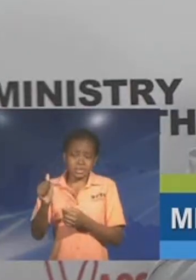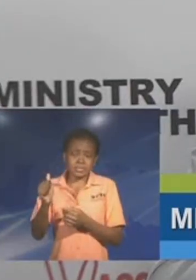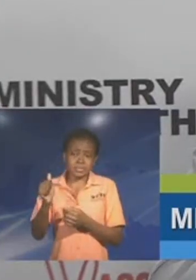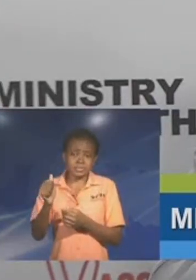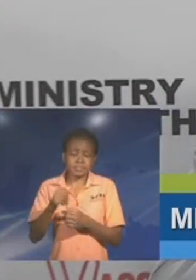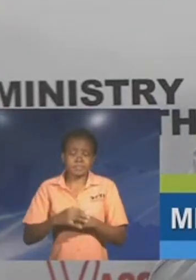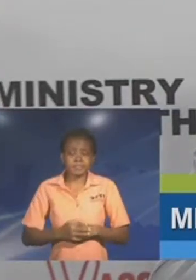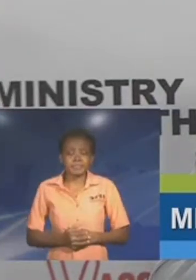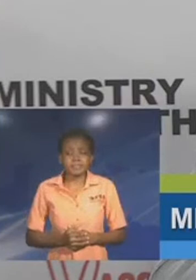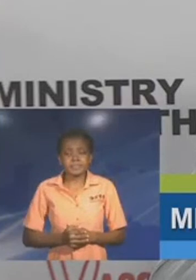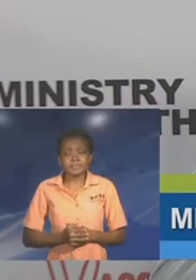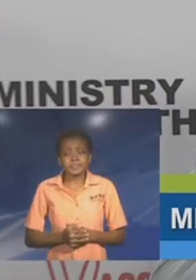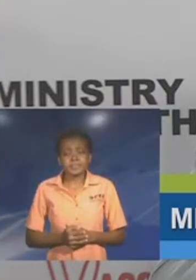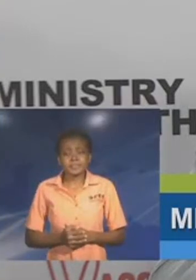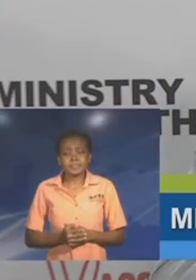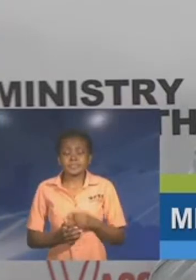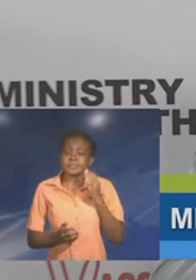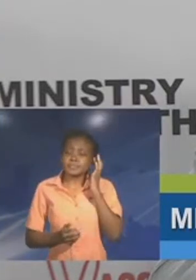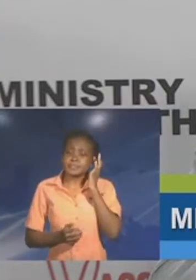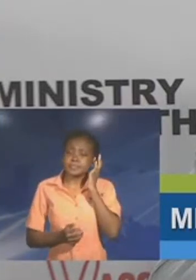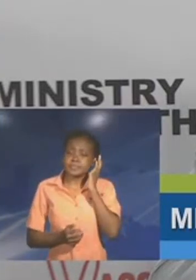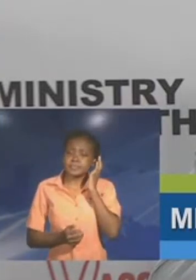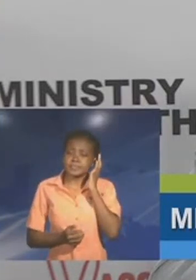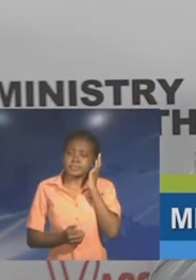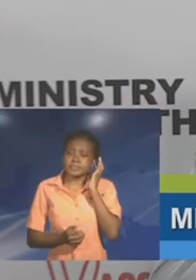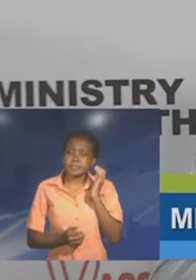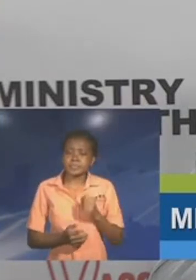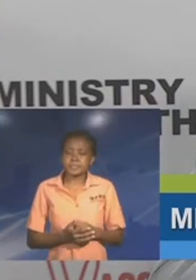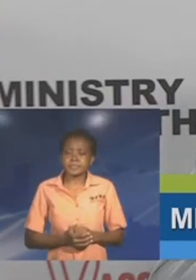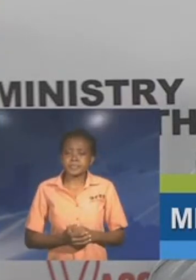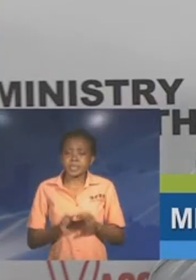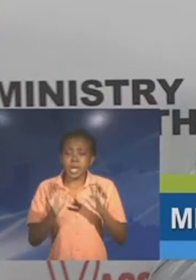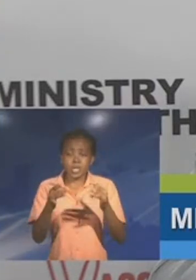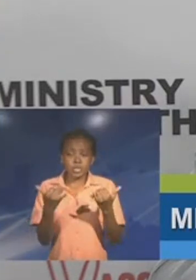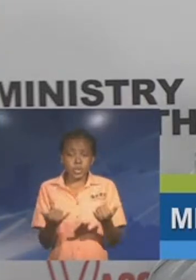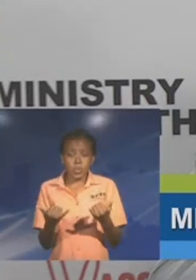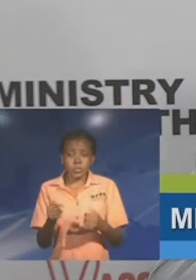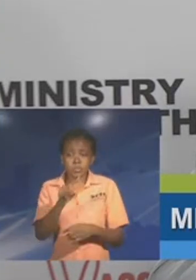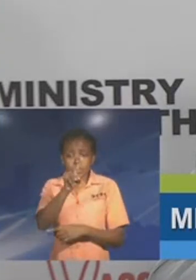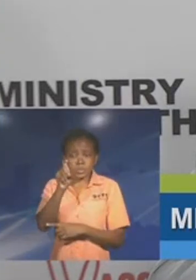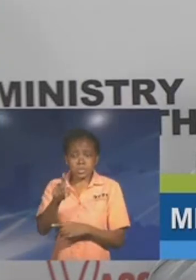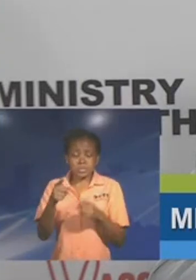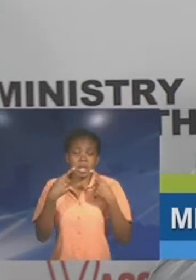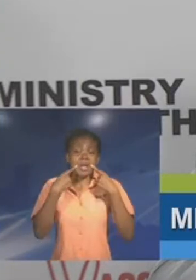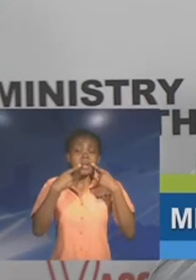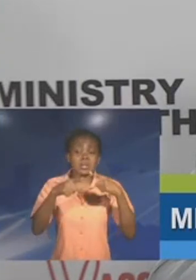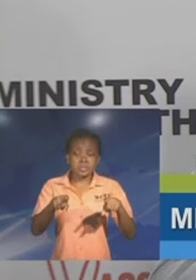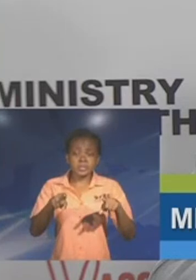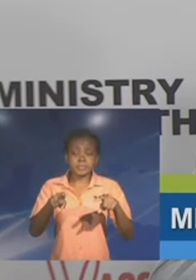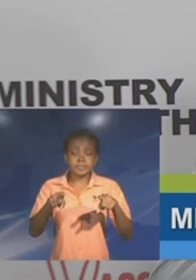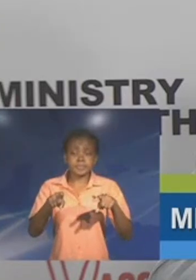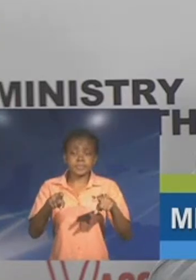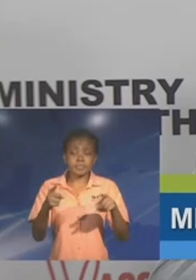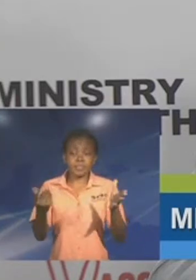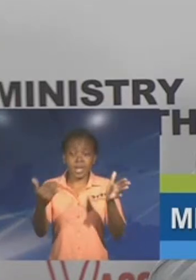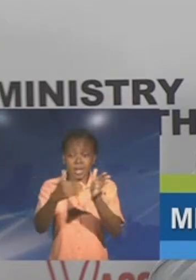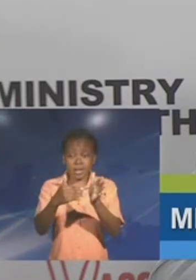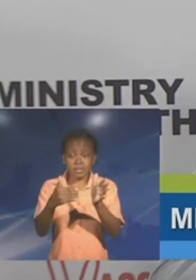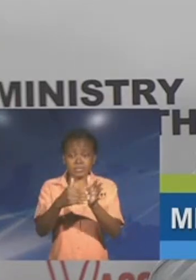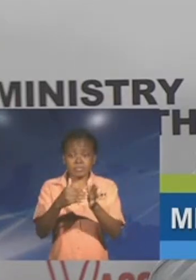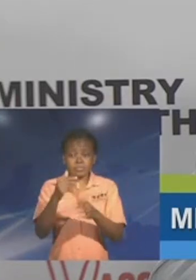Thank you, Dr. Richards. Next up is the question and answer segment. We once again remind our